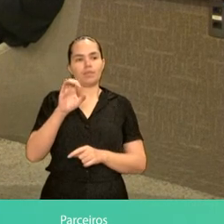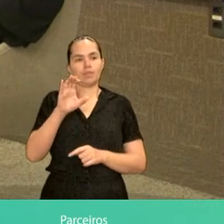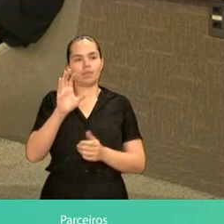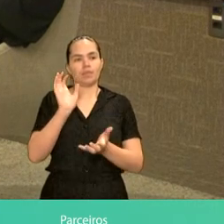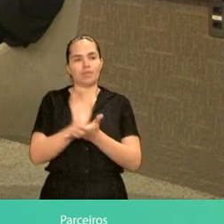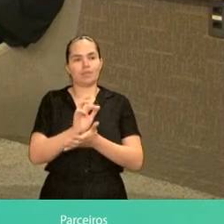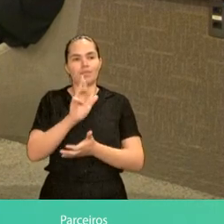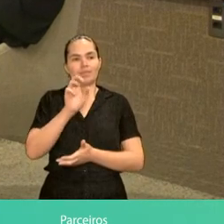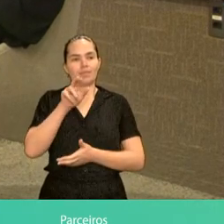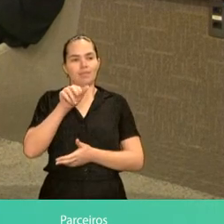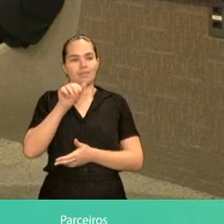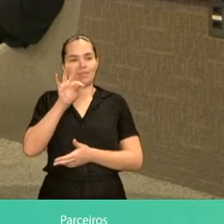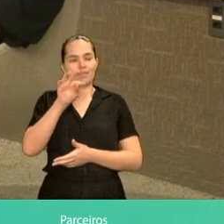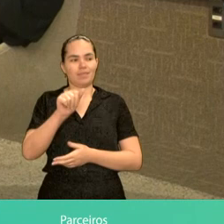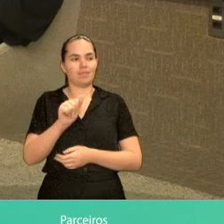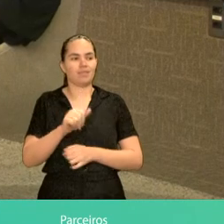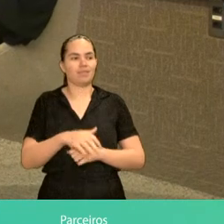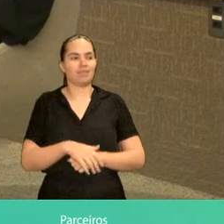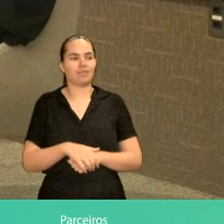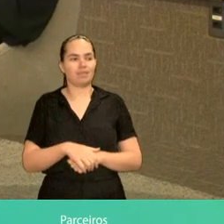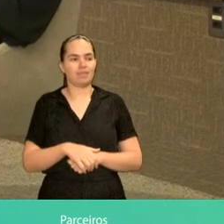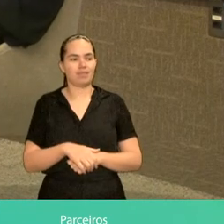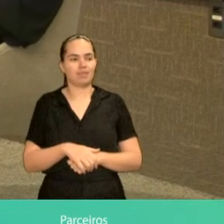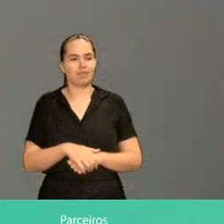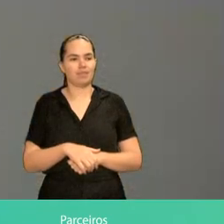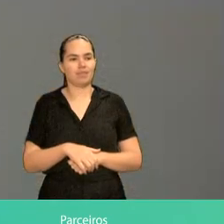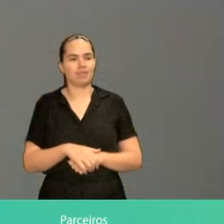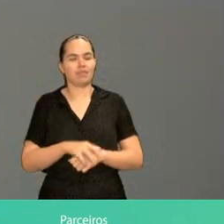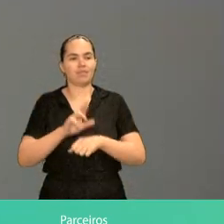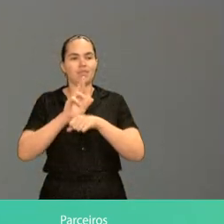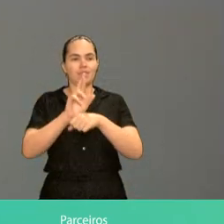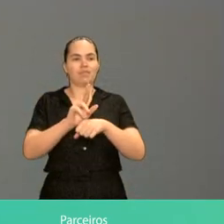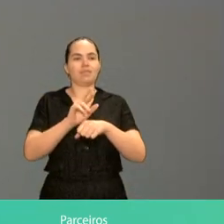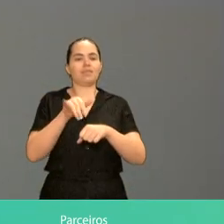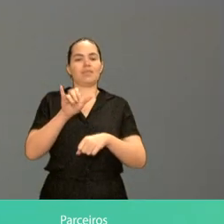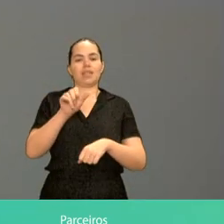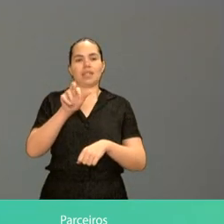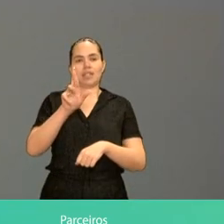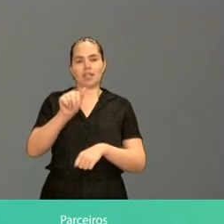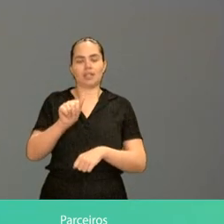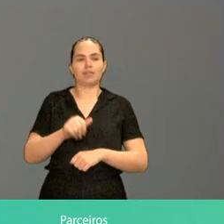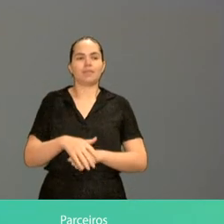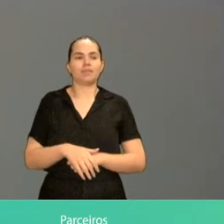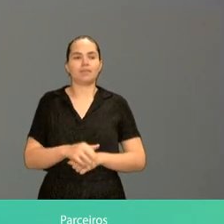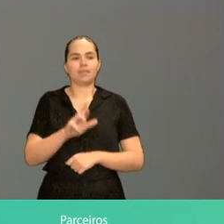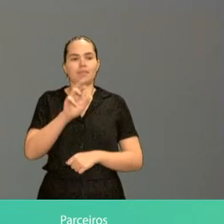another question here to our future FIEC affiliate,